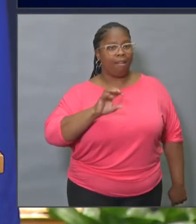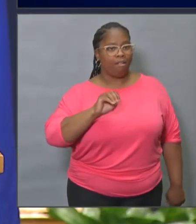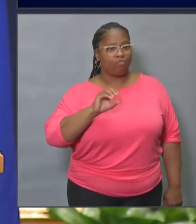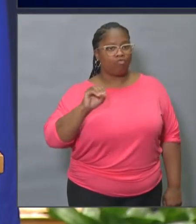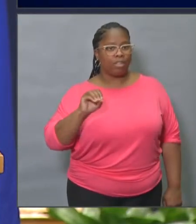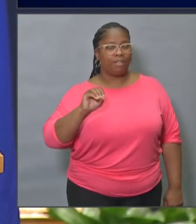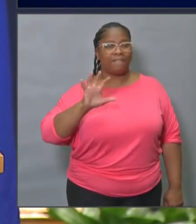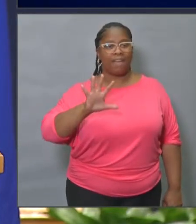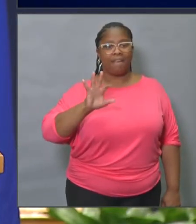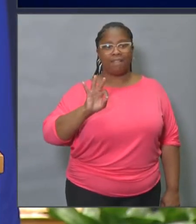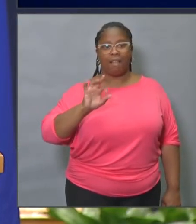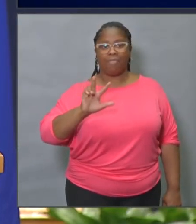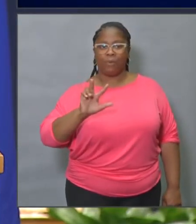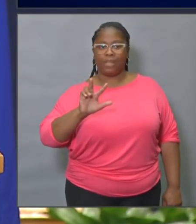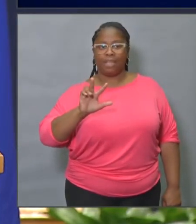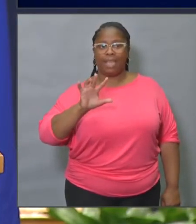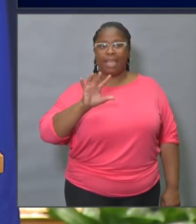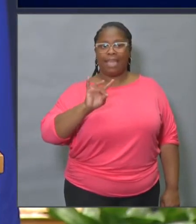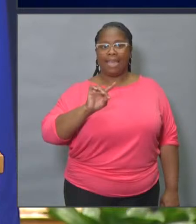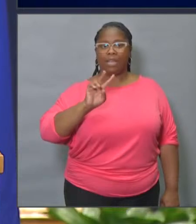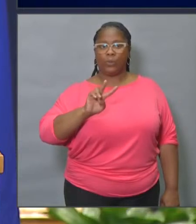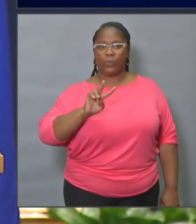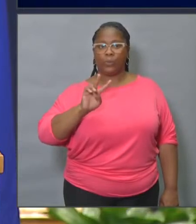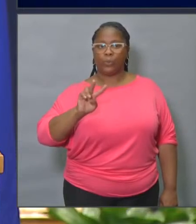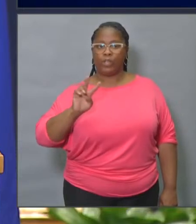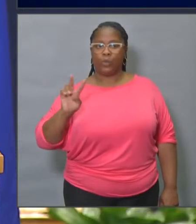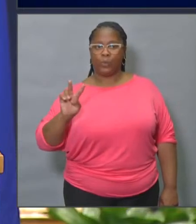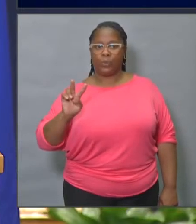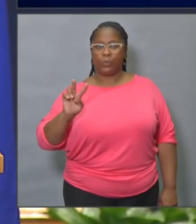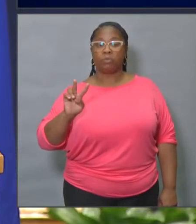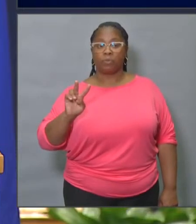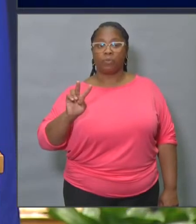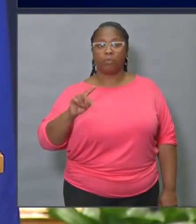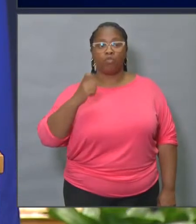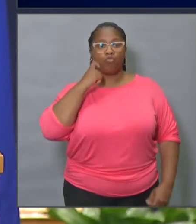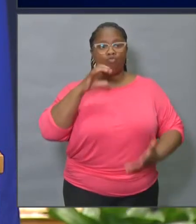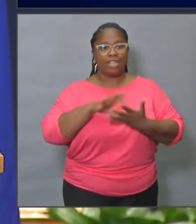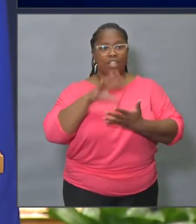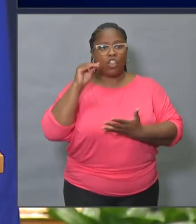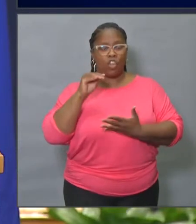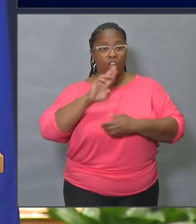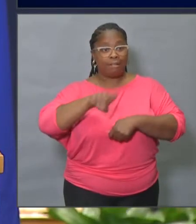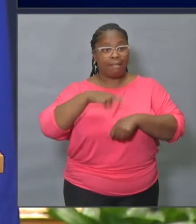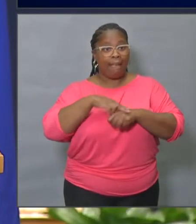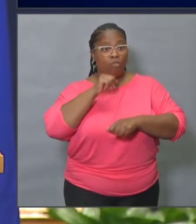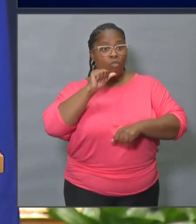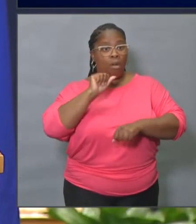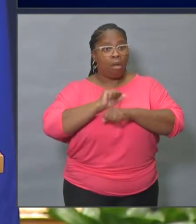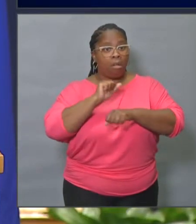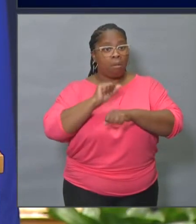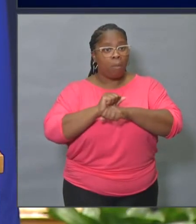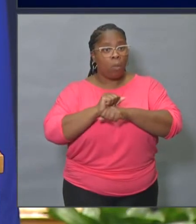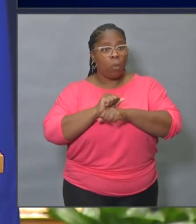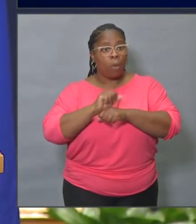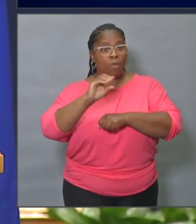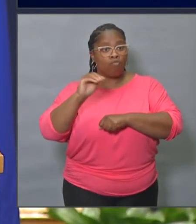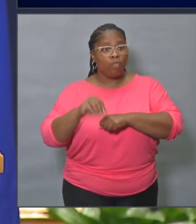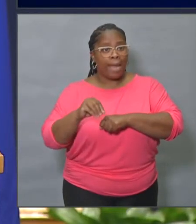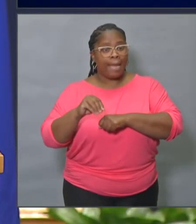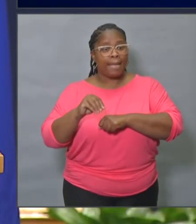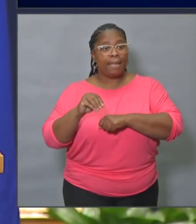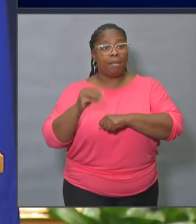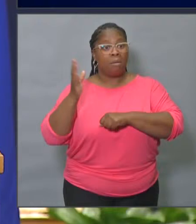800-593-8222. We just learned that the national unemployment rate has dropped to 13.3% in May